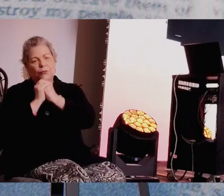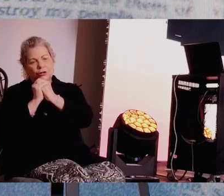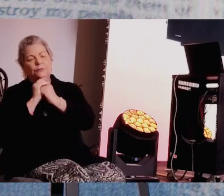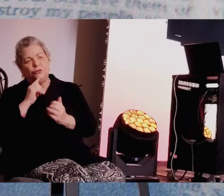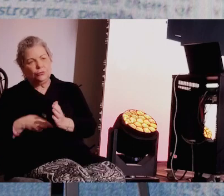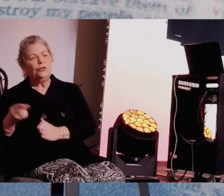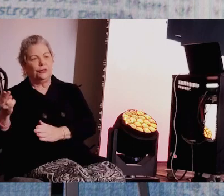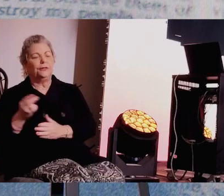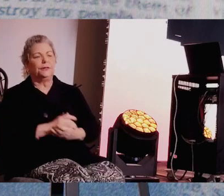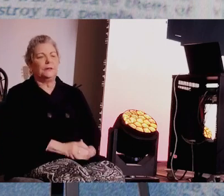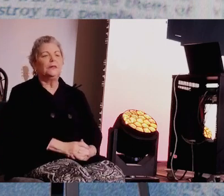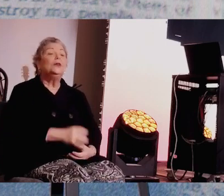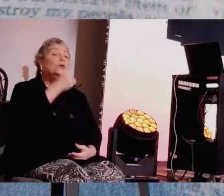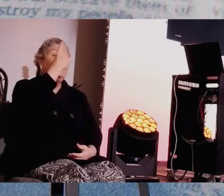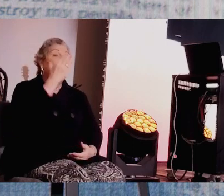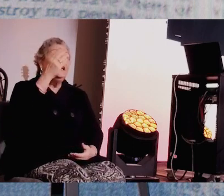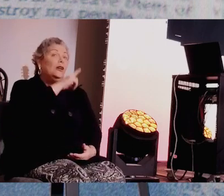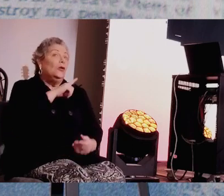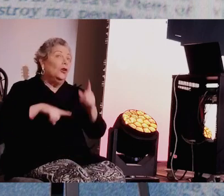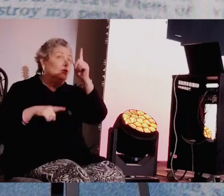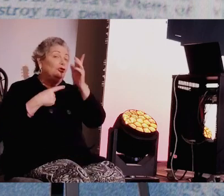You know, one of the things that the Lord was showing me is